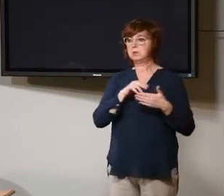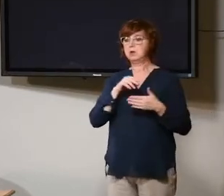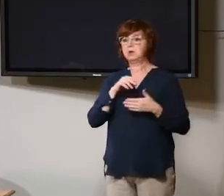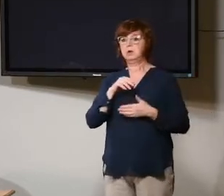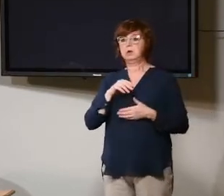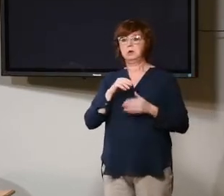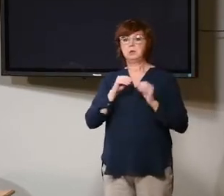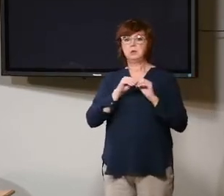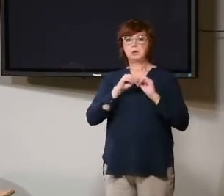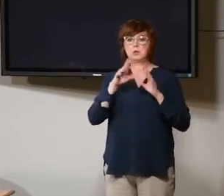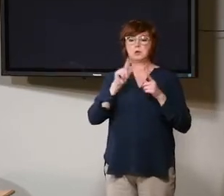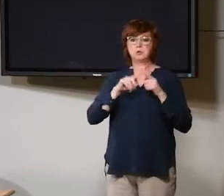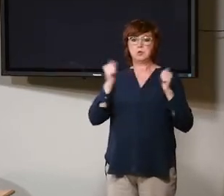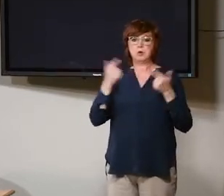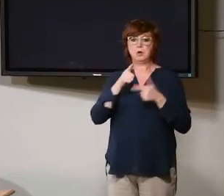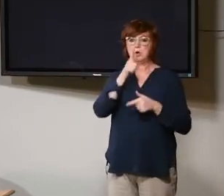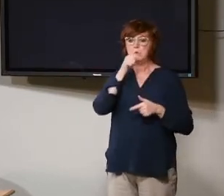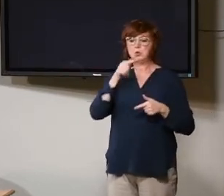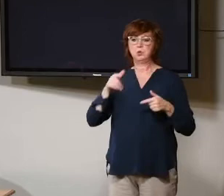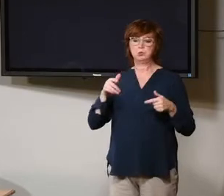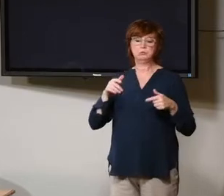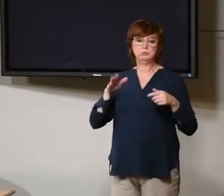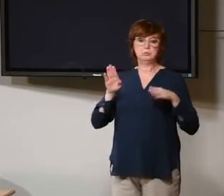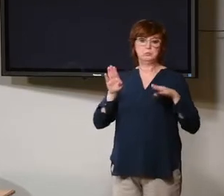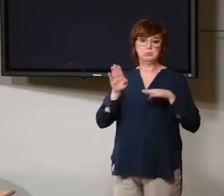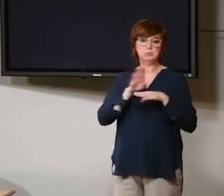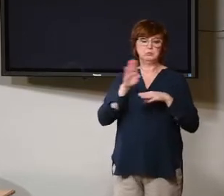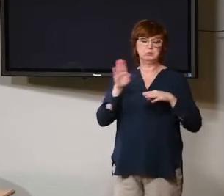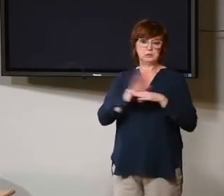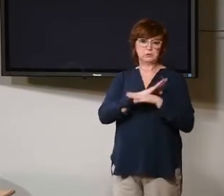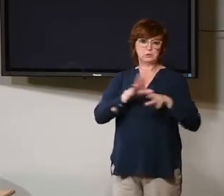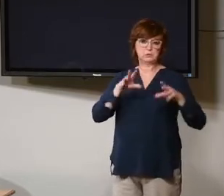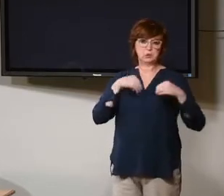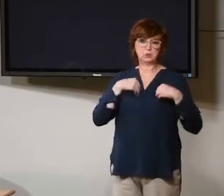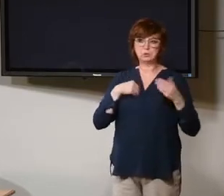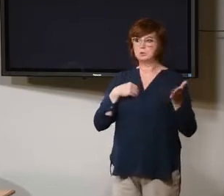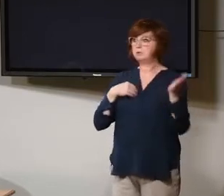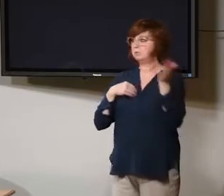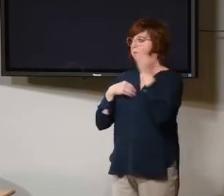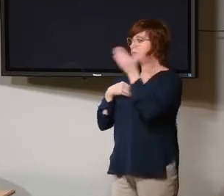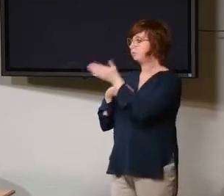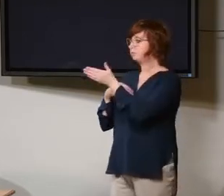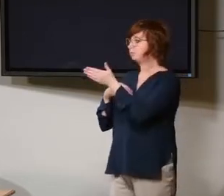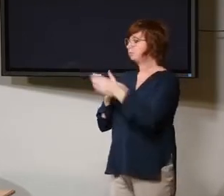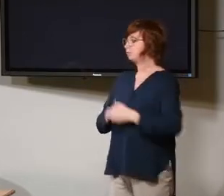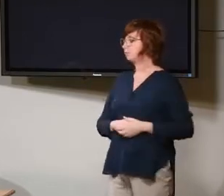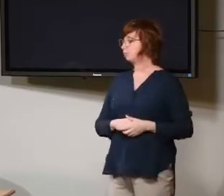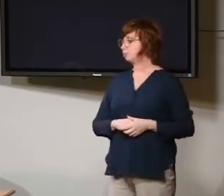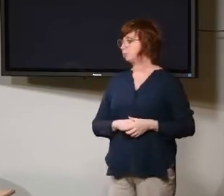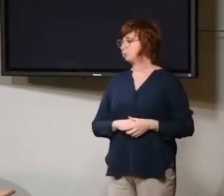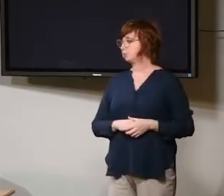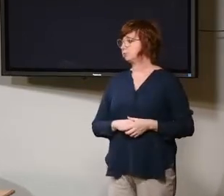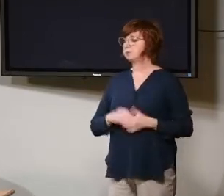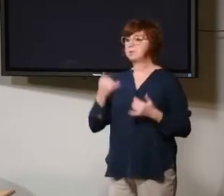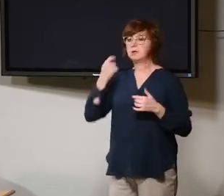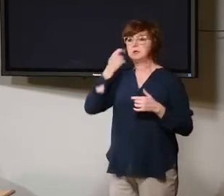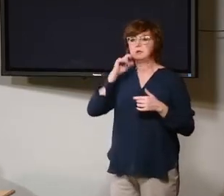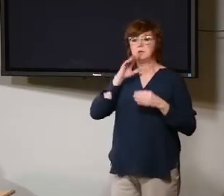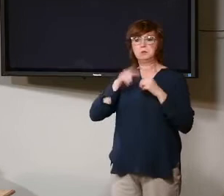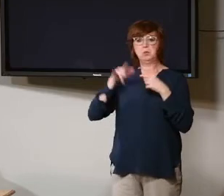open. Britton? Speaking to the airlines and the information being put out there, we've just